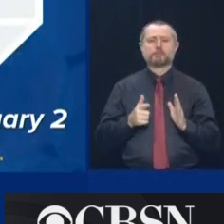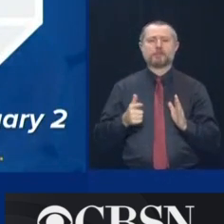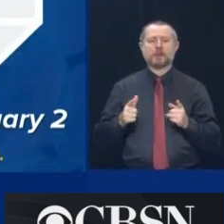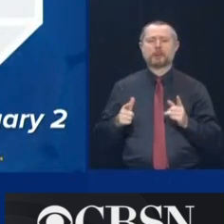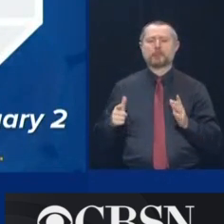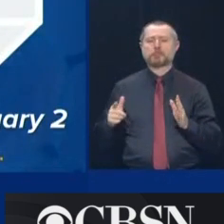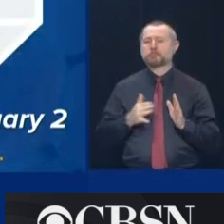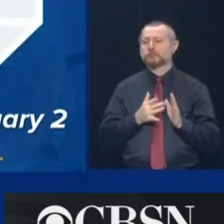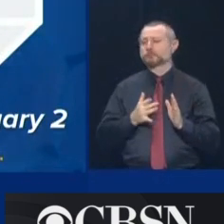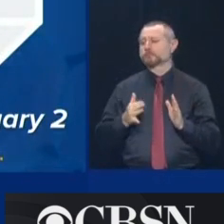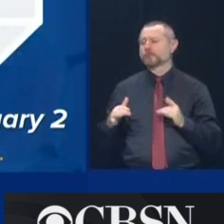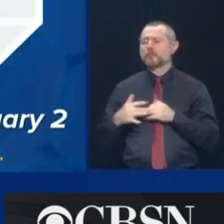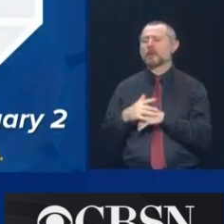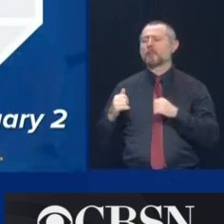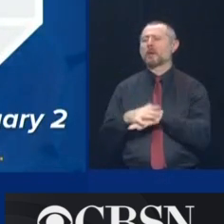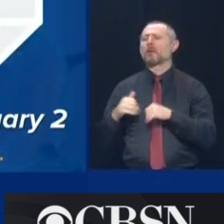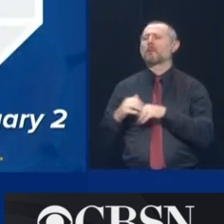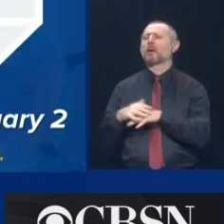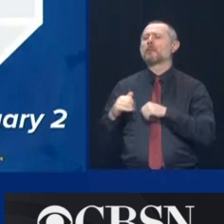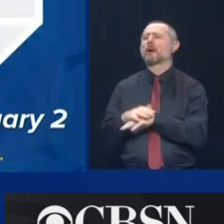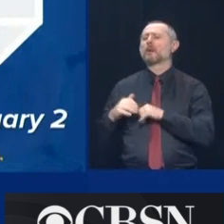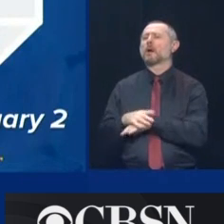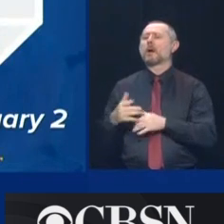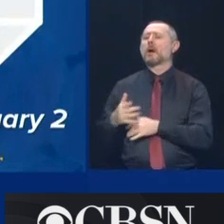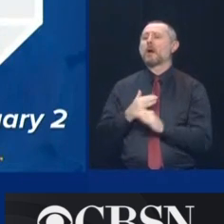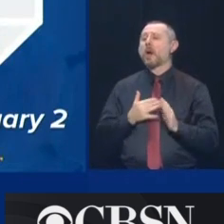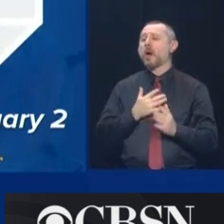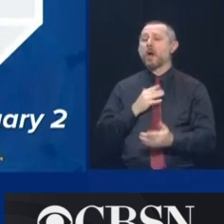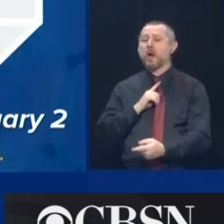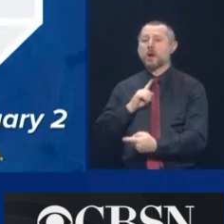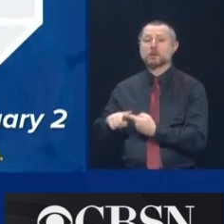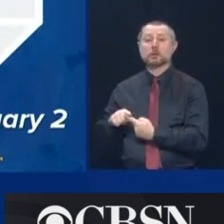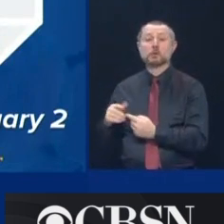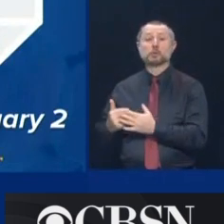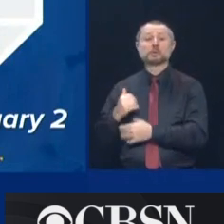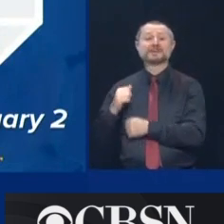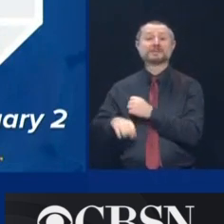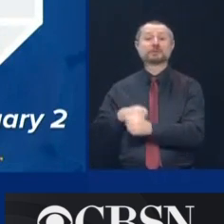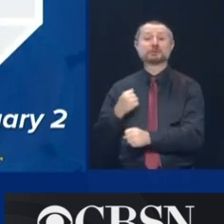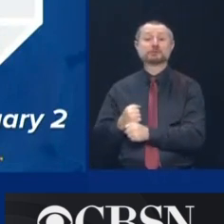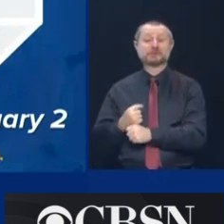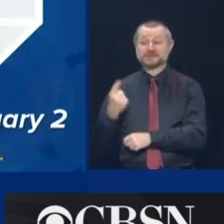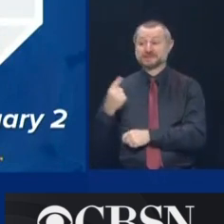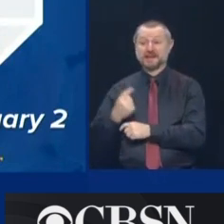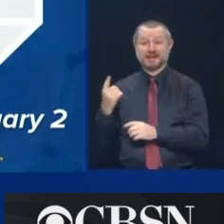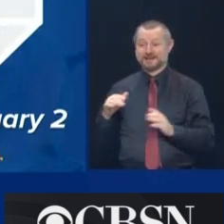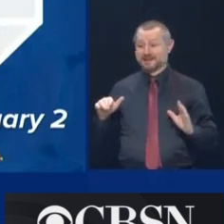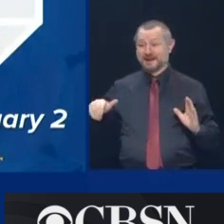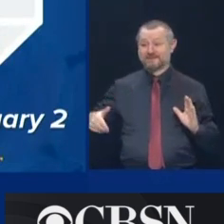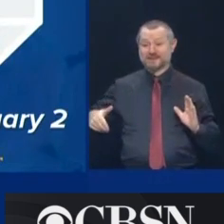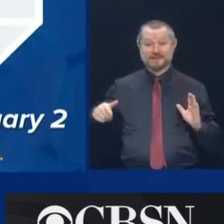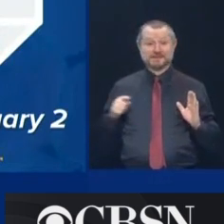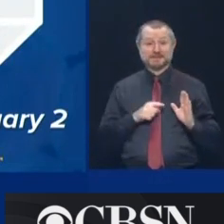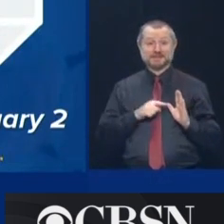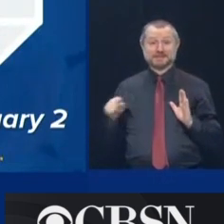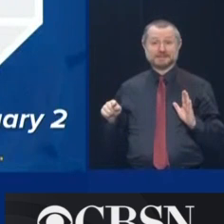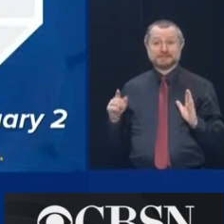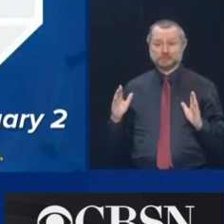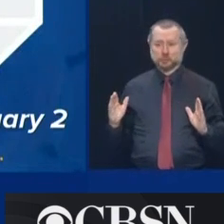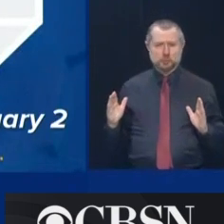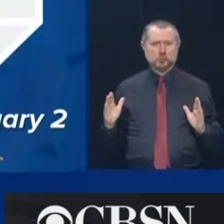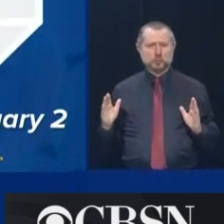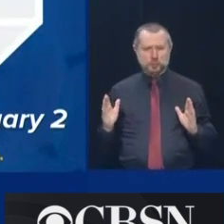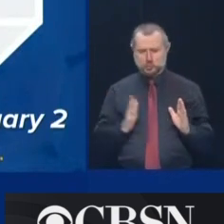activity goes all the way through New Year's Eve, New Year's Day. And that is a period